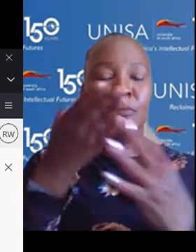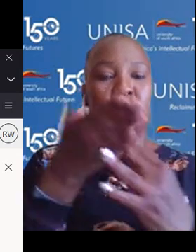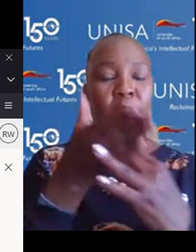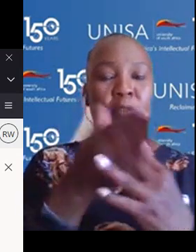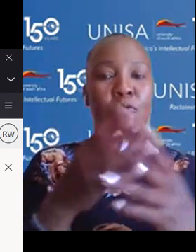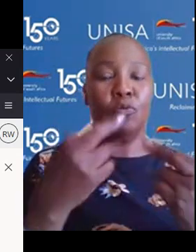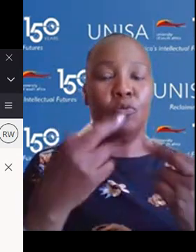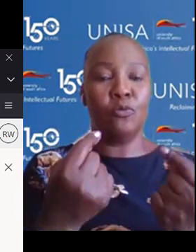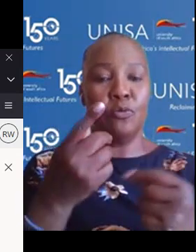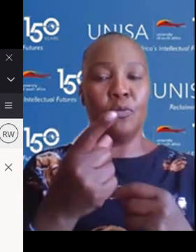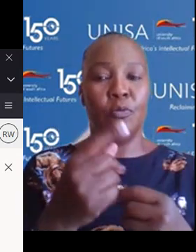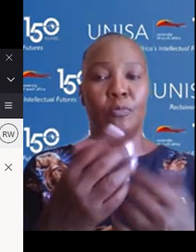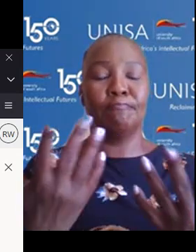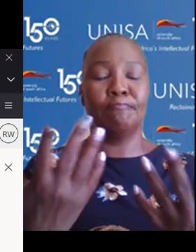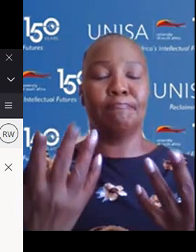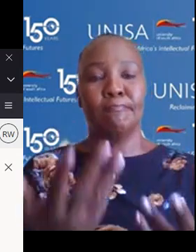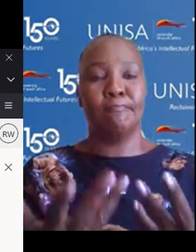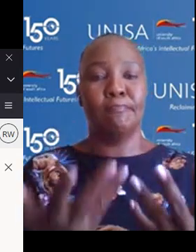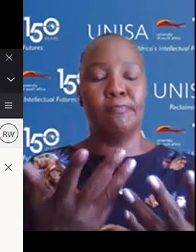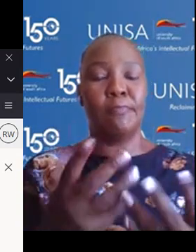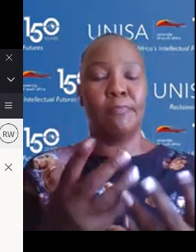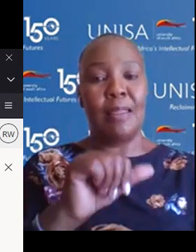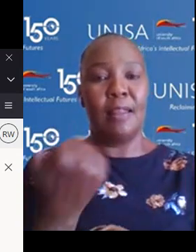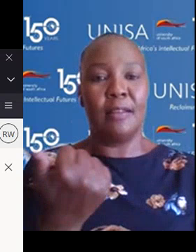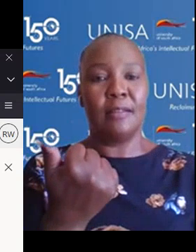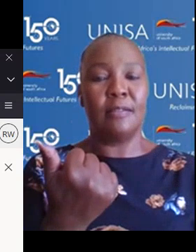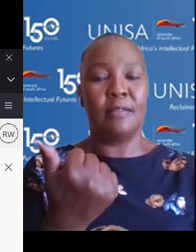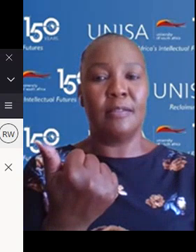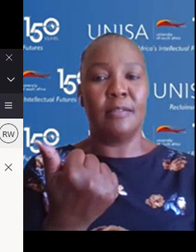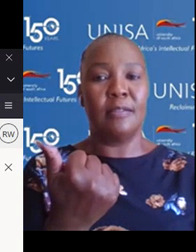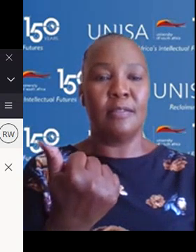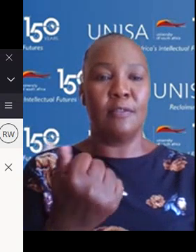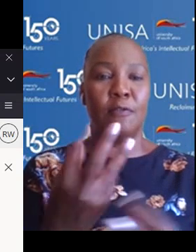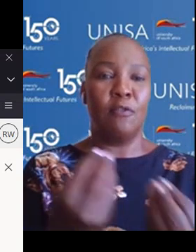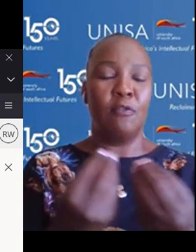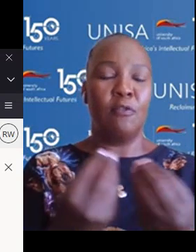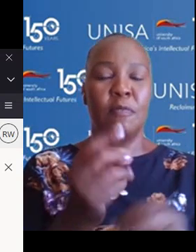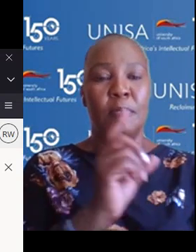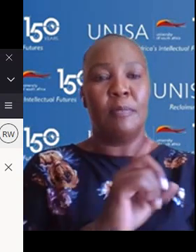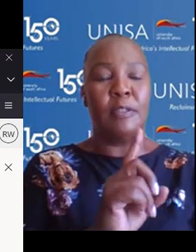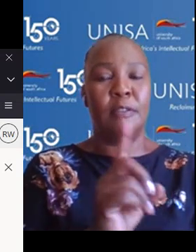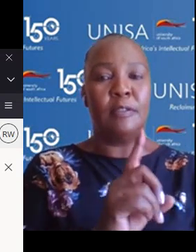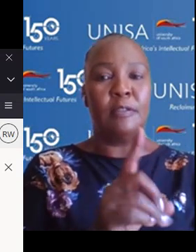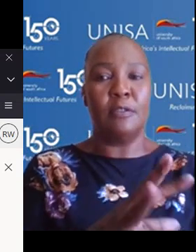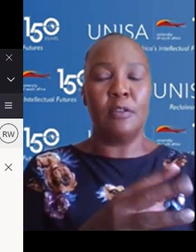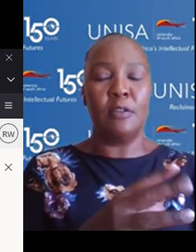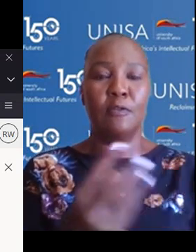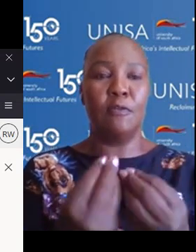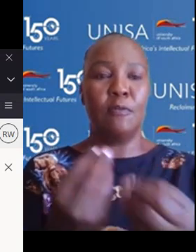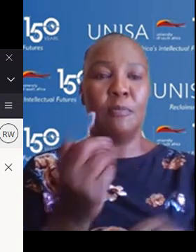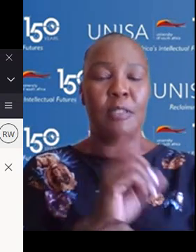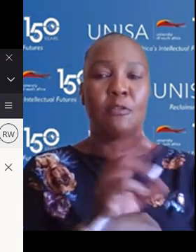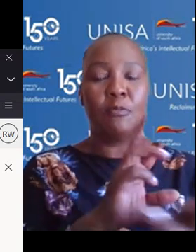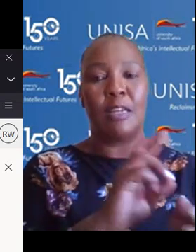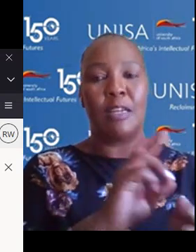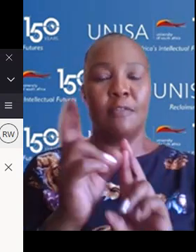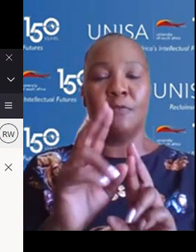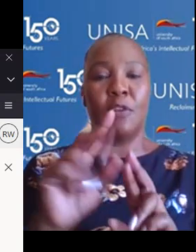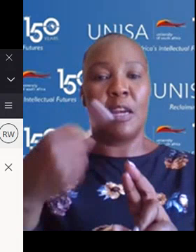while we're gonna, in the next 3 minutes, we're just gonna give you also 3 minutes just to get ready for the next